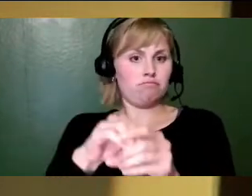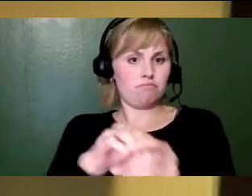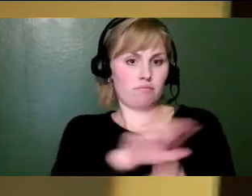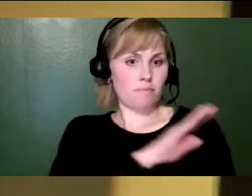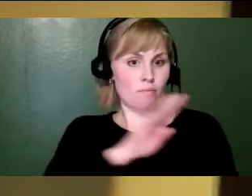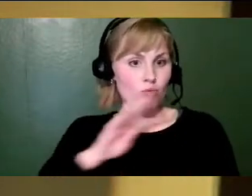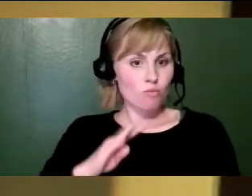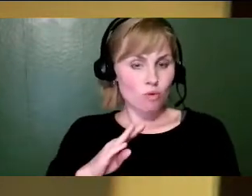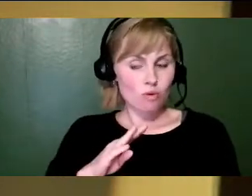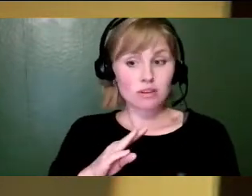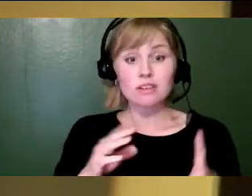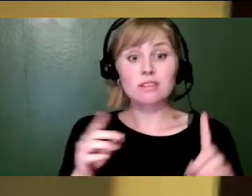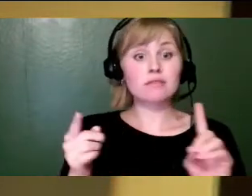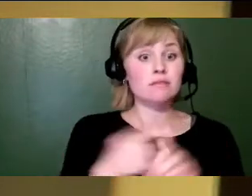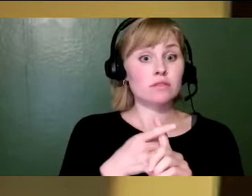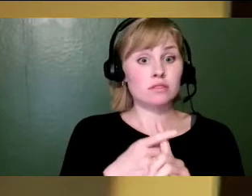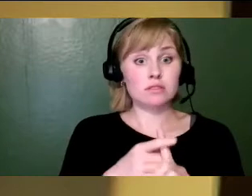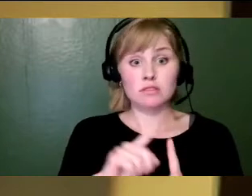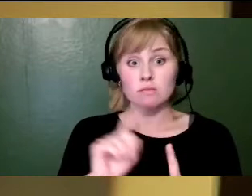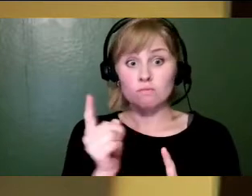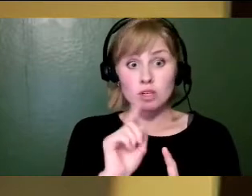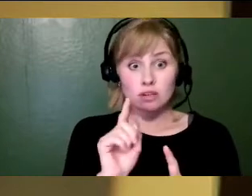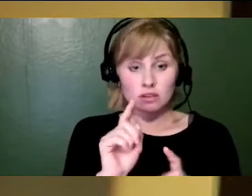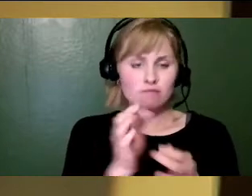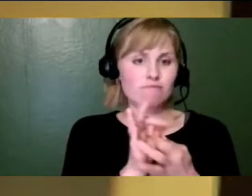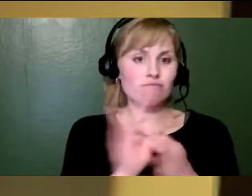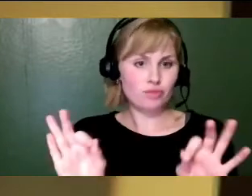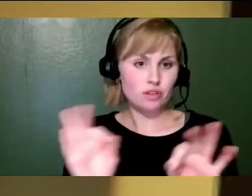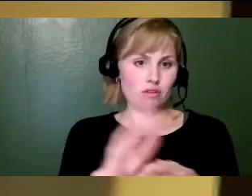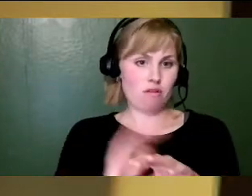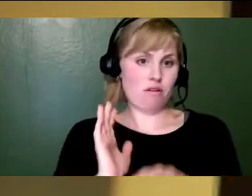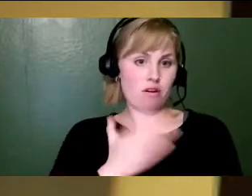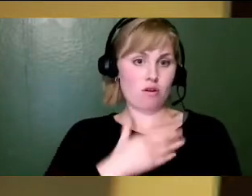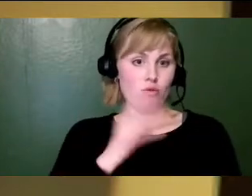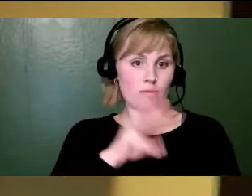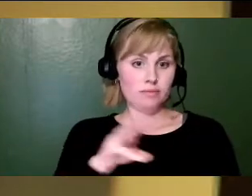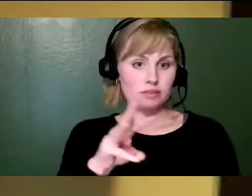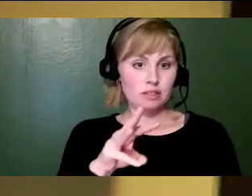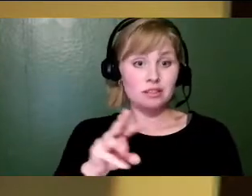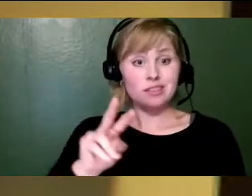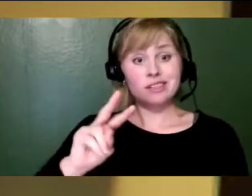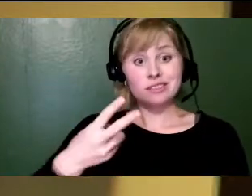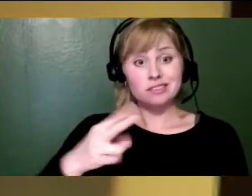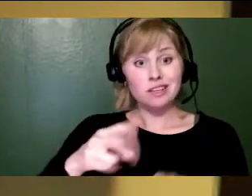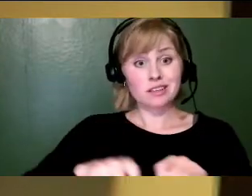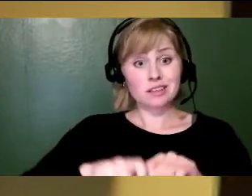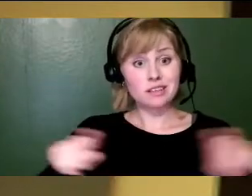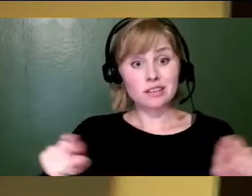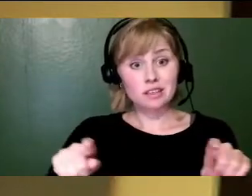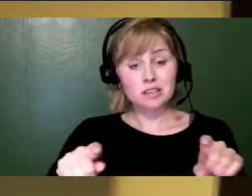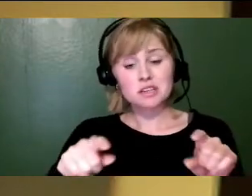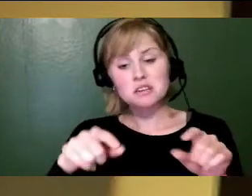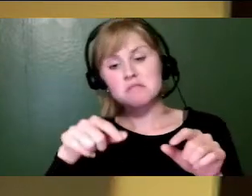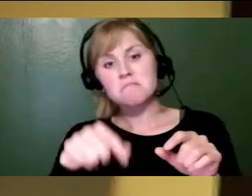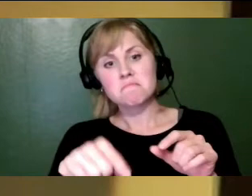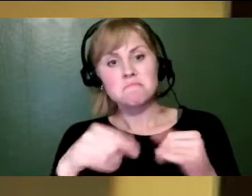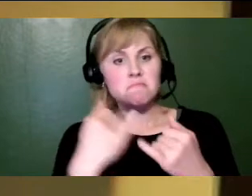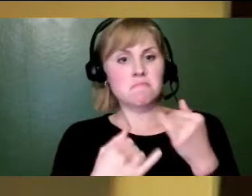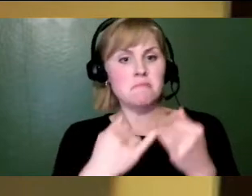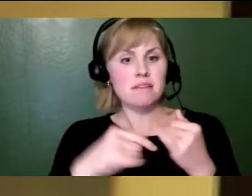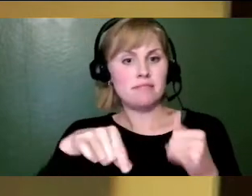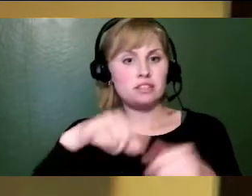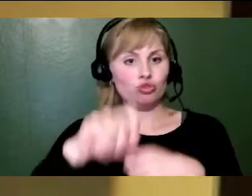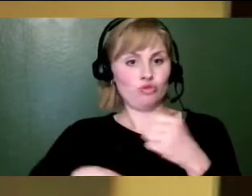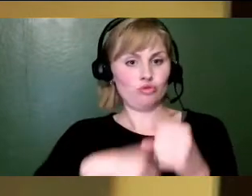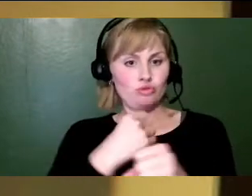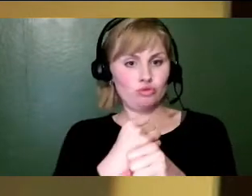The first issue is available for free on our website, and the second issue will come out around the end of this year. We also have a blog that keeps its finger on